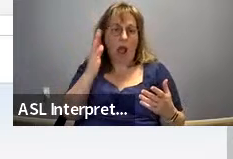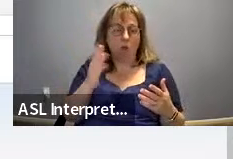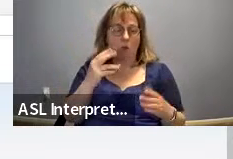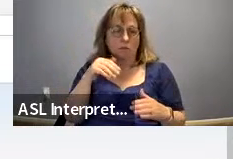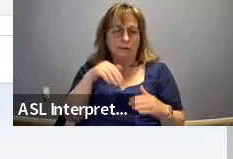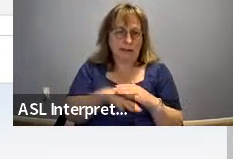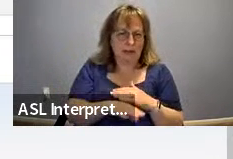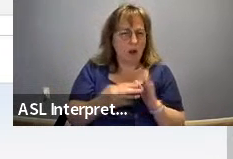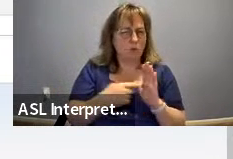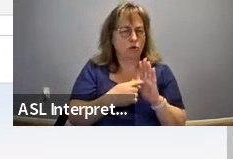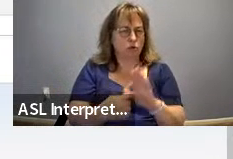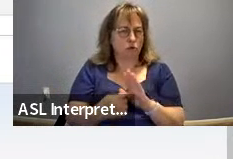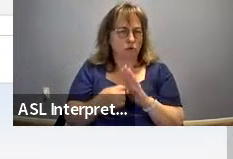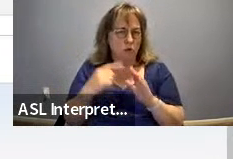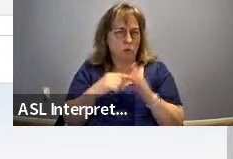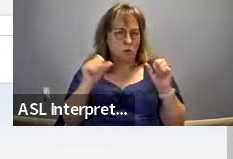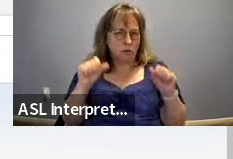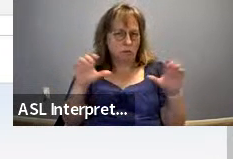family access.